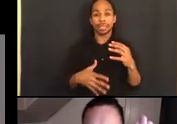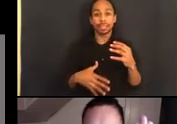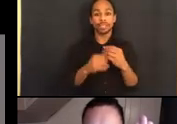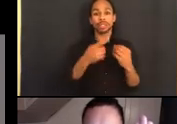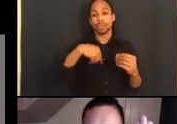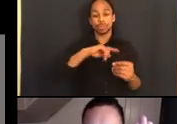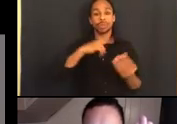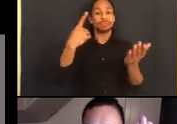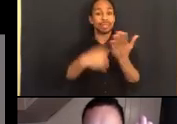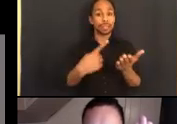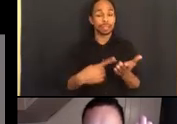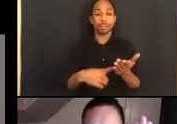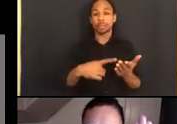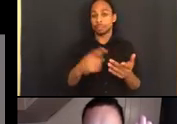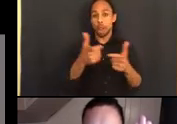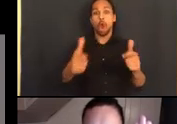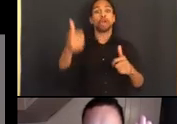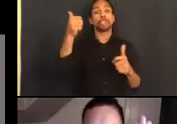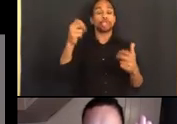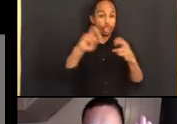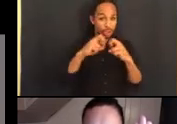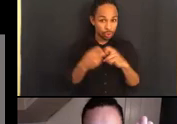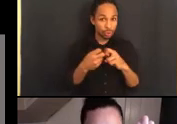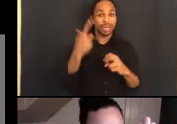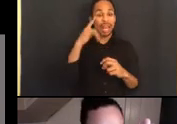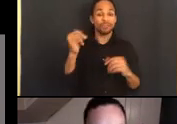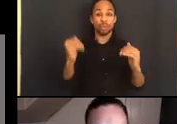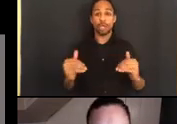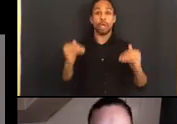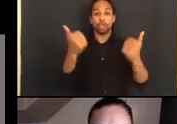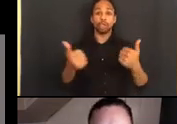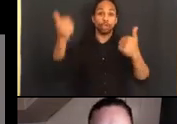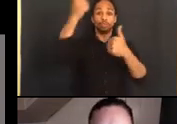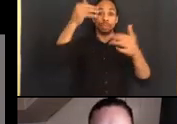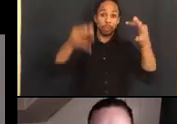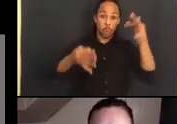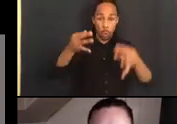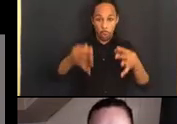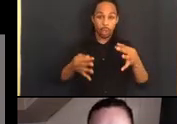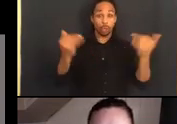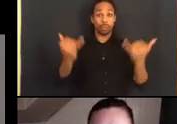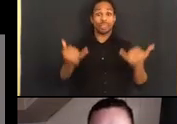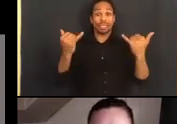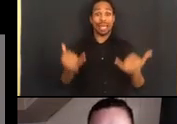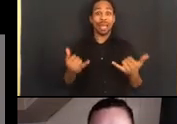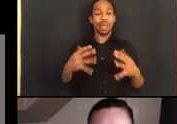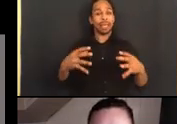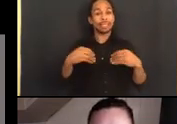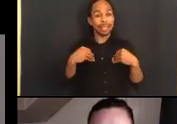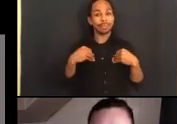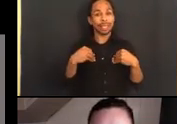addressed some larger issues. There's currently, the California Supreme Court today accepted a